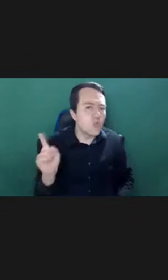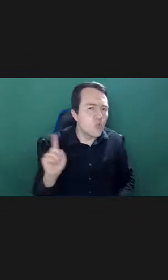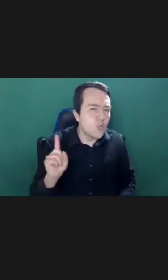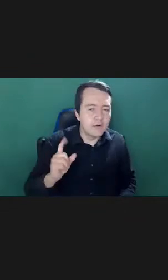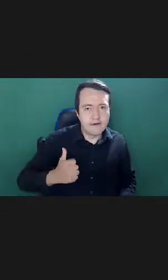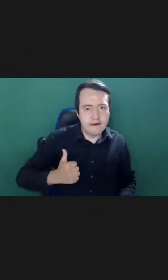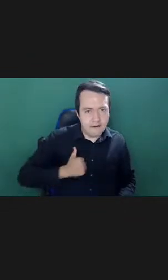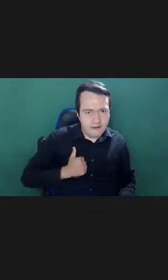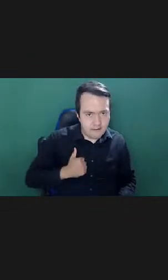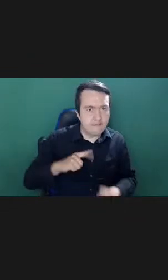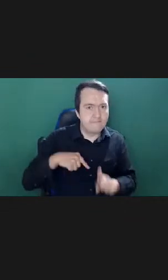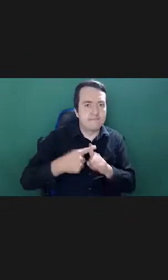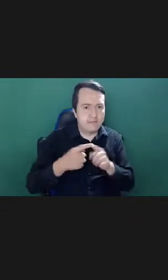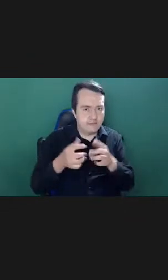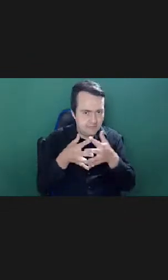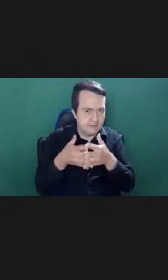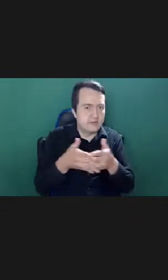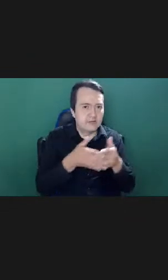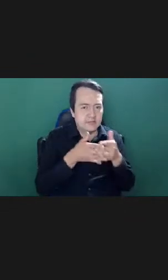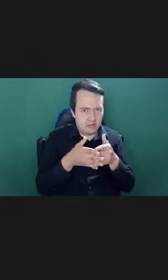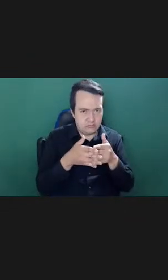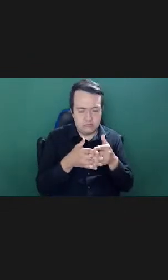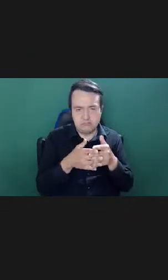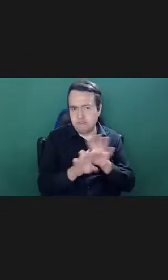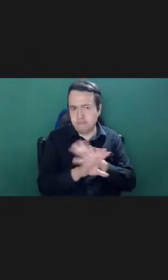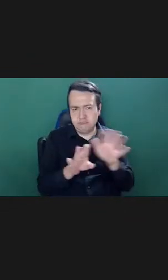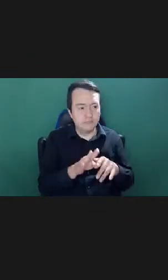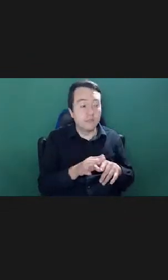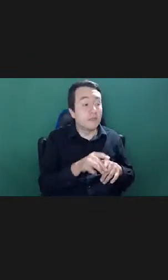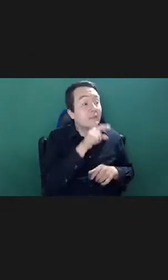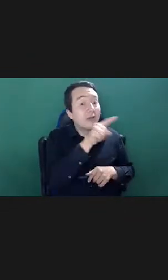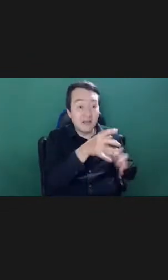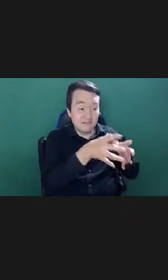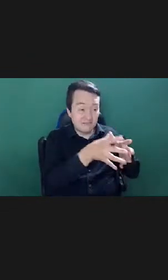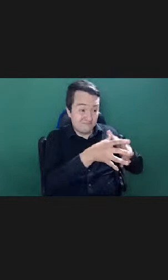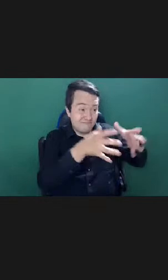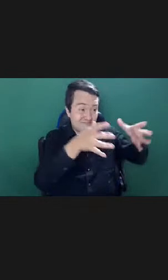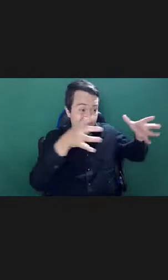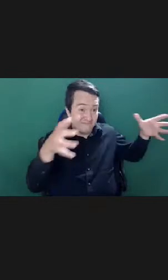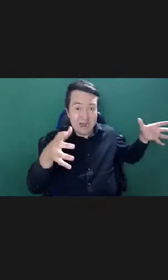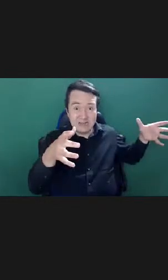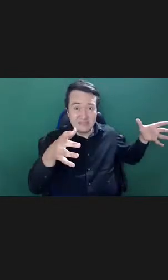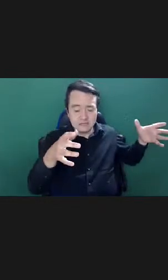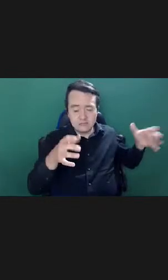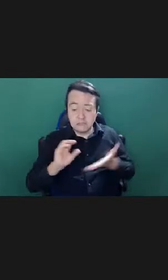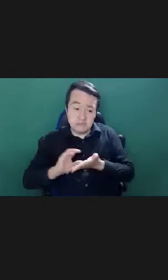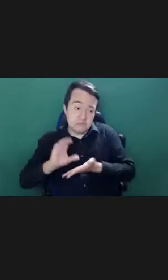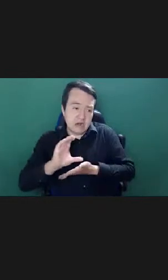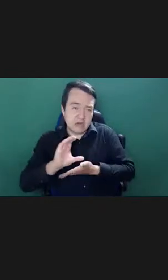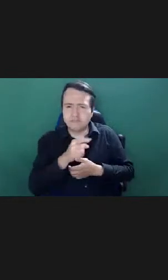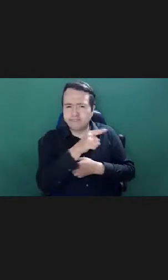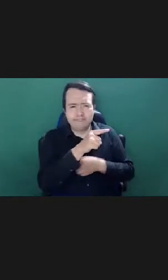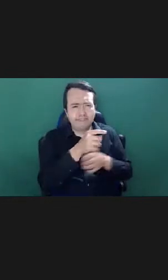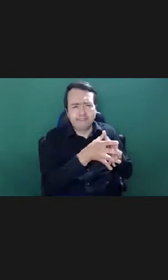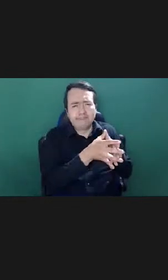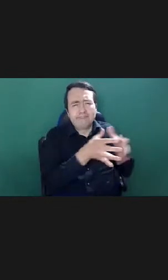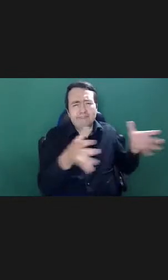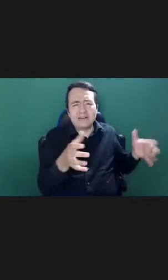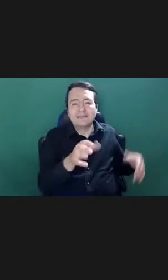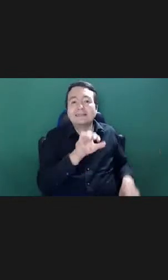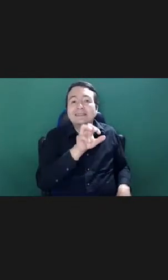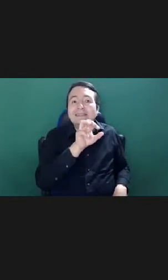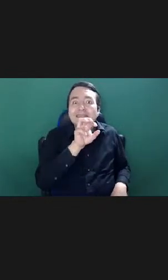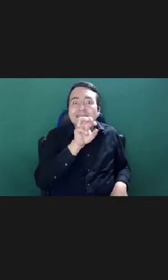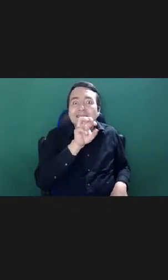spending. So the burden, let's say if the burden is 20% or 21%, then the investment would be